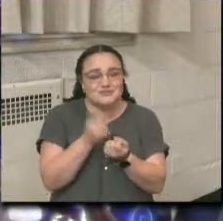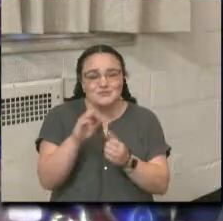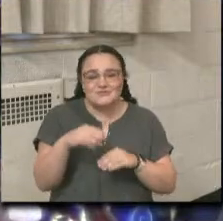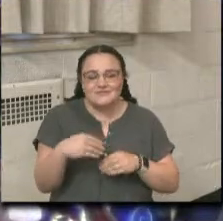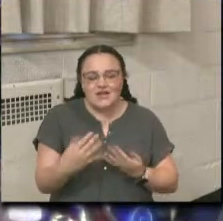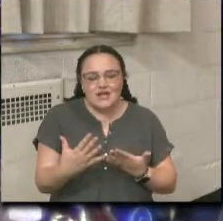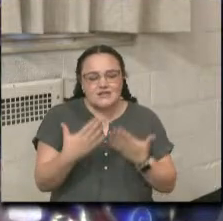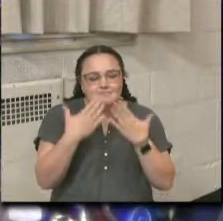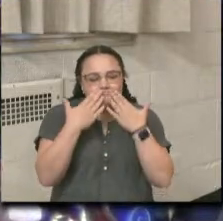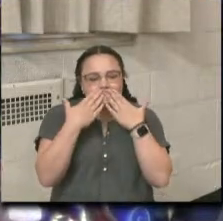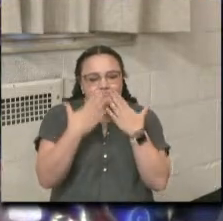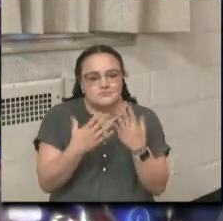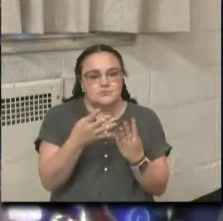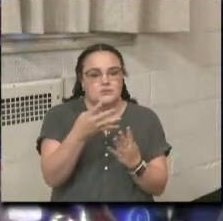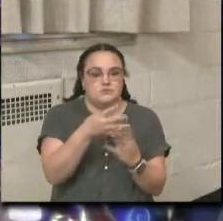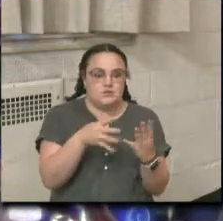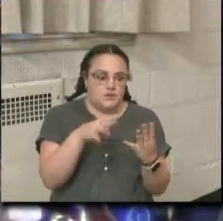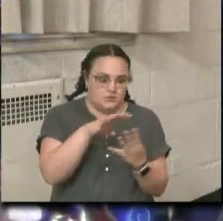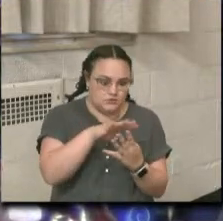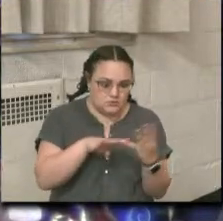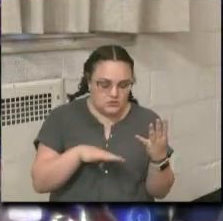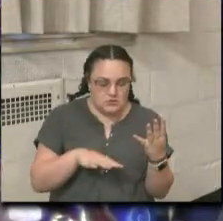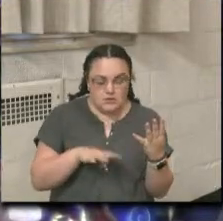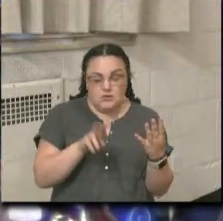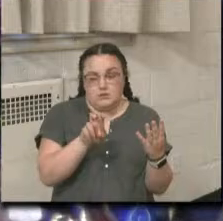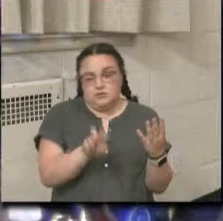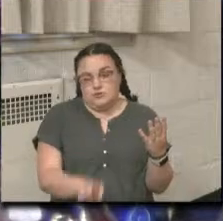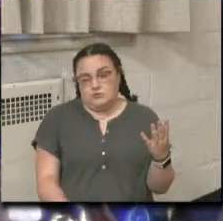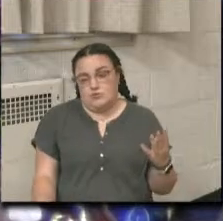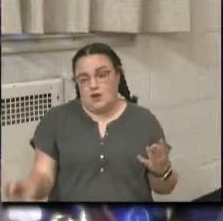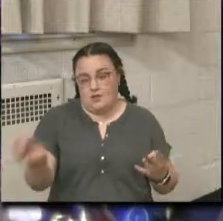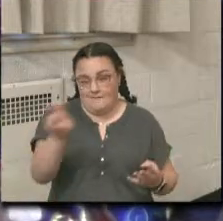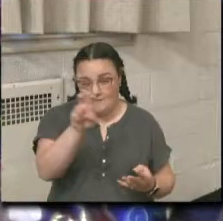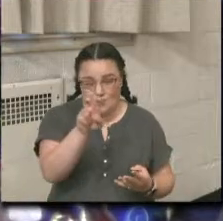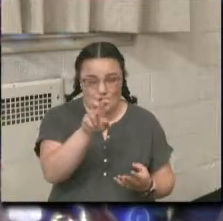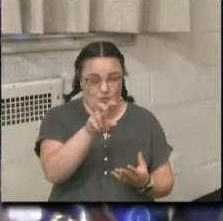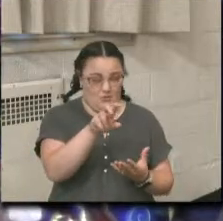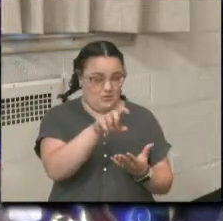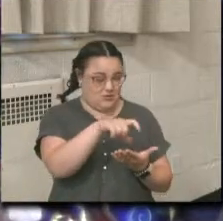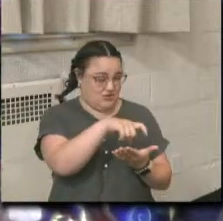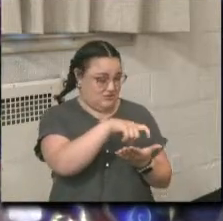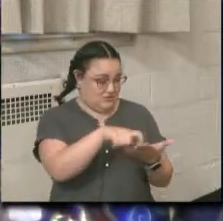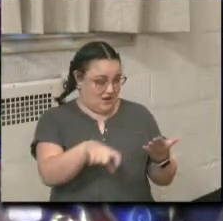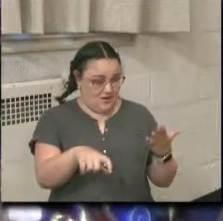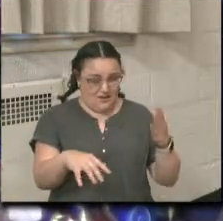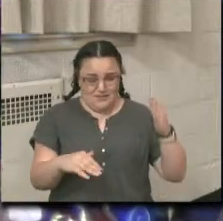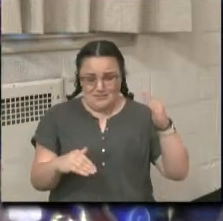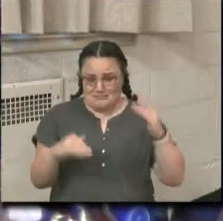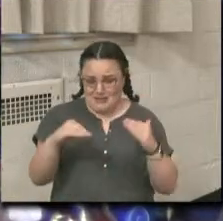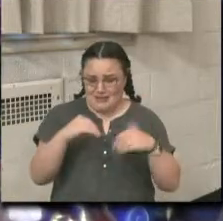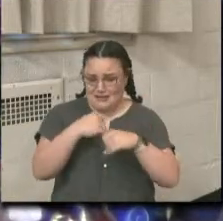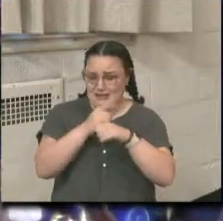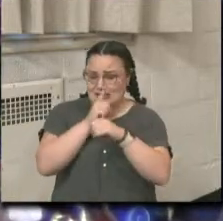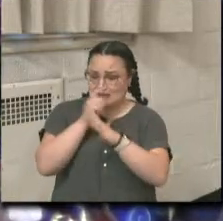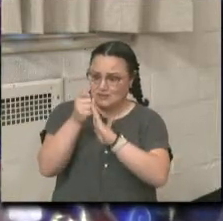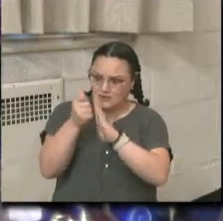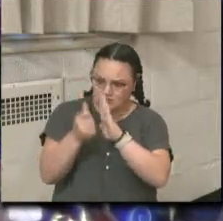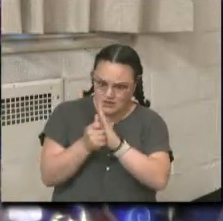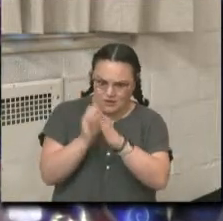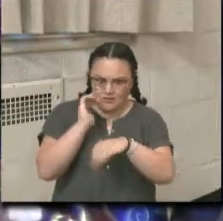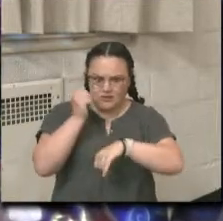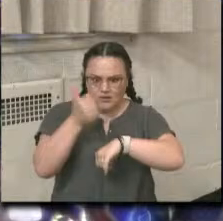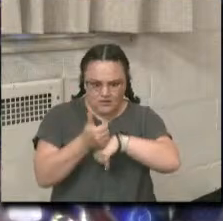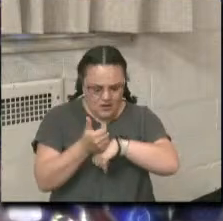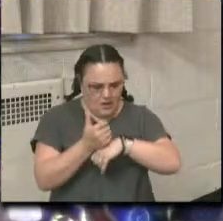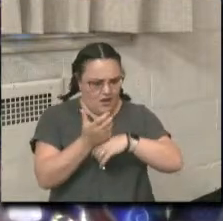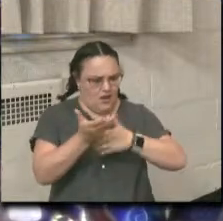The scheduling, the travel, the checks and balances, ensuring agendas are set, constituent